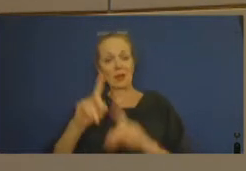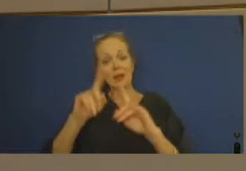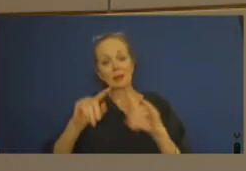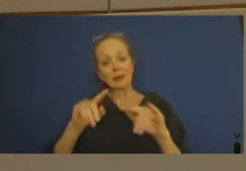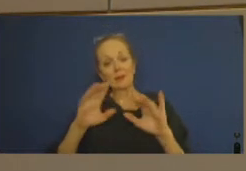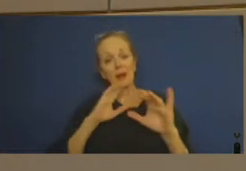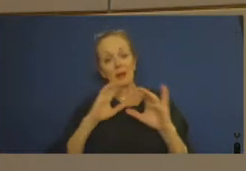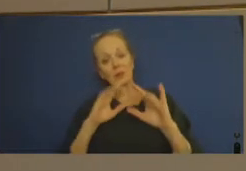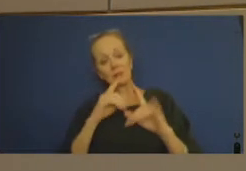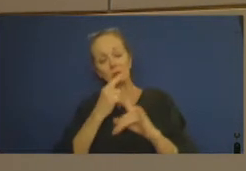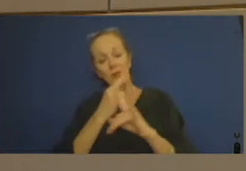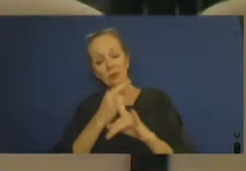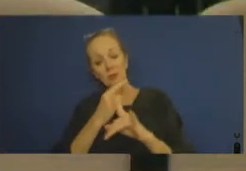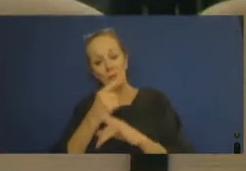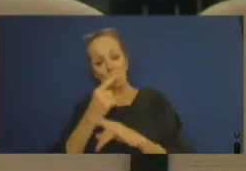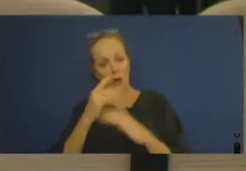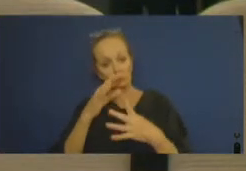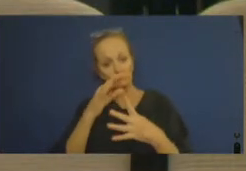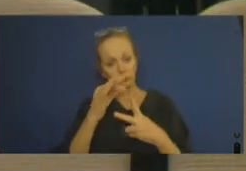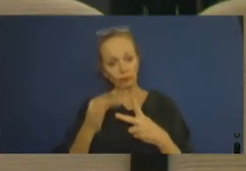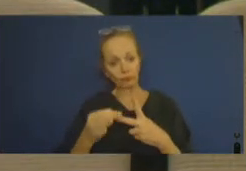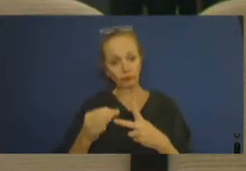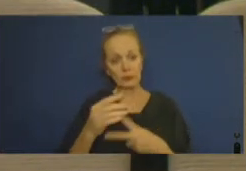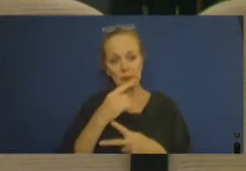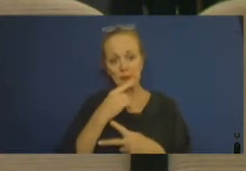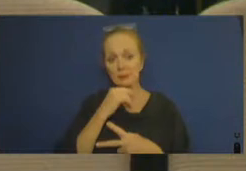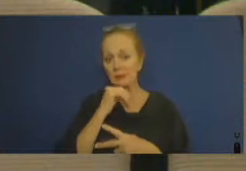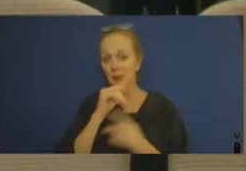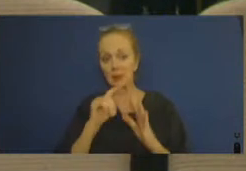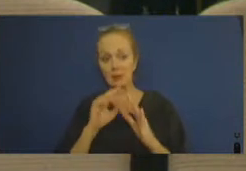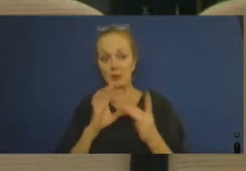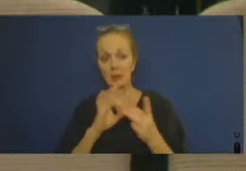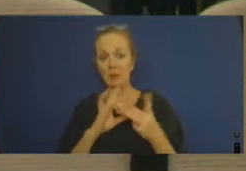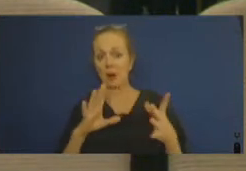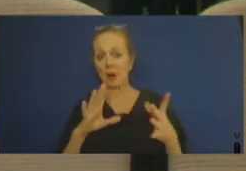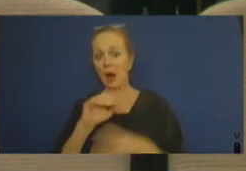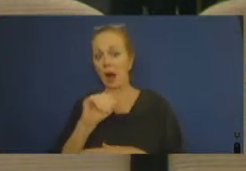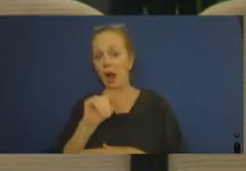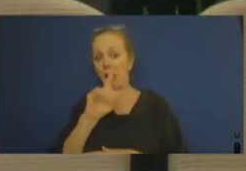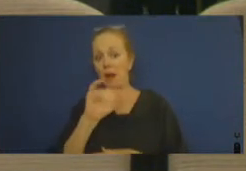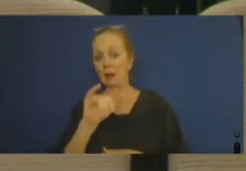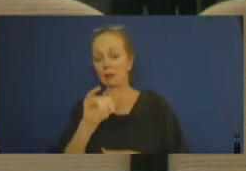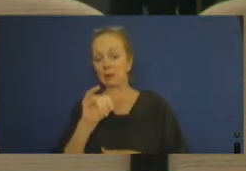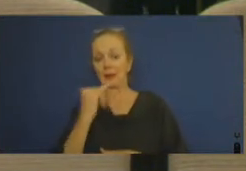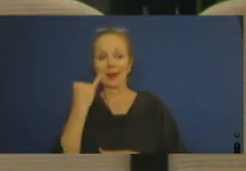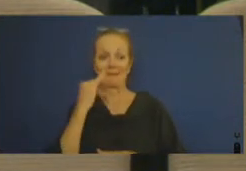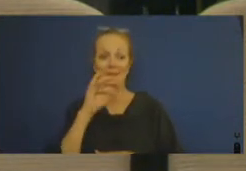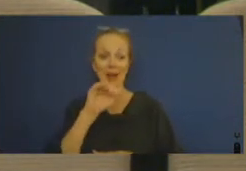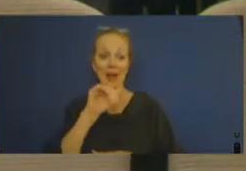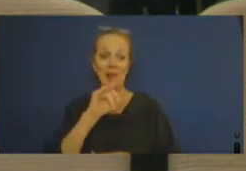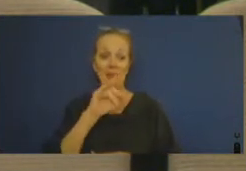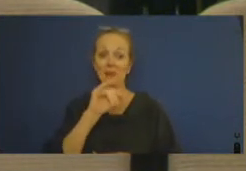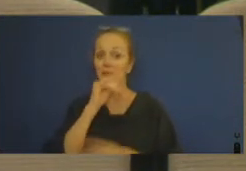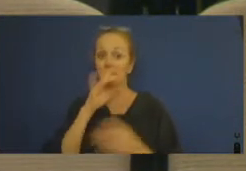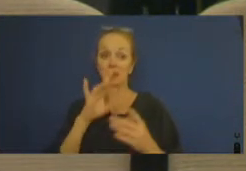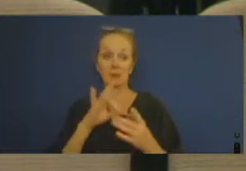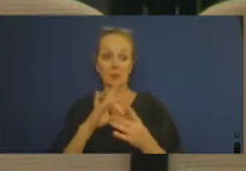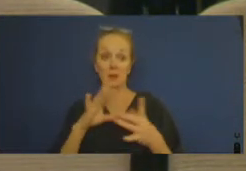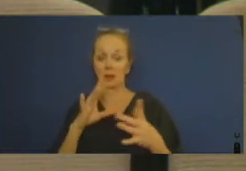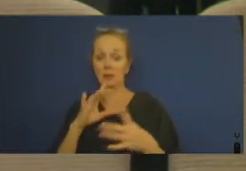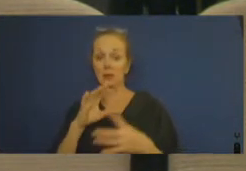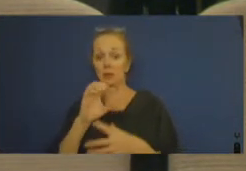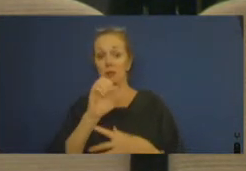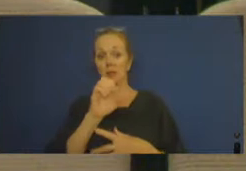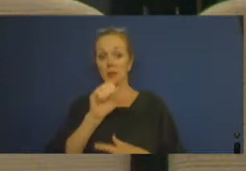Okay. And one option, as you say, is to not abandon the alley. Mm-hmm. And if the alley is not abandoned, SunCap can build